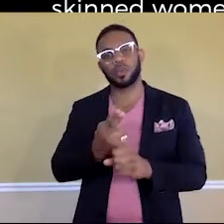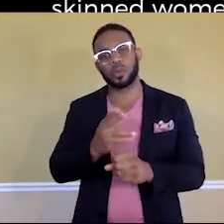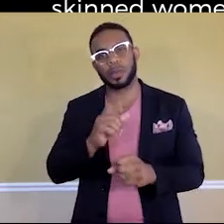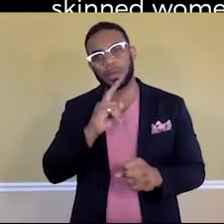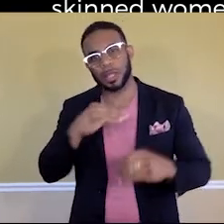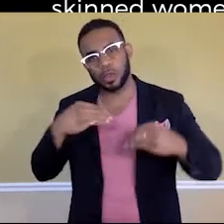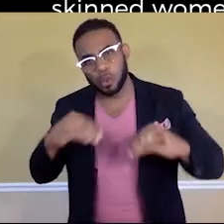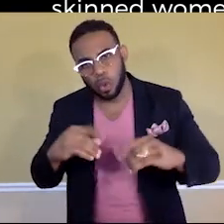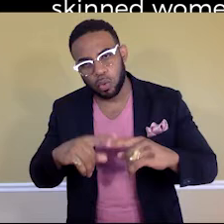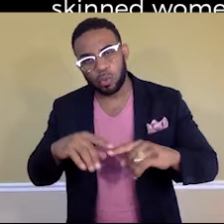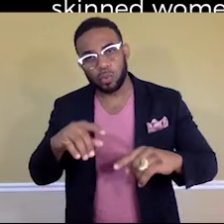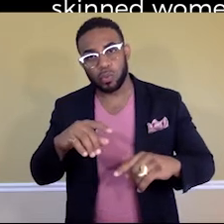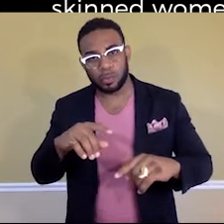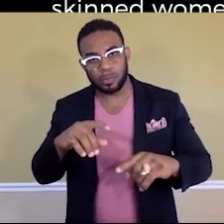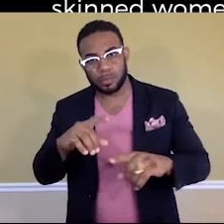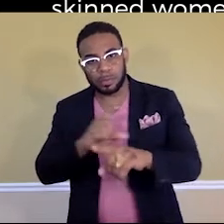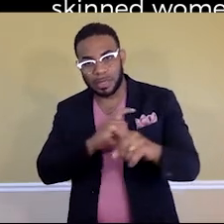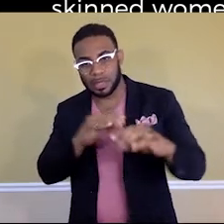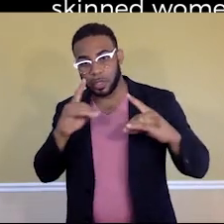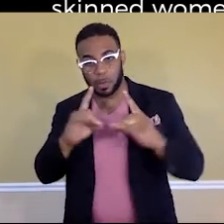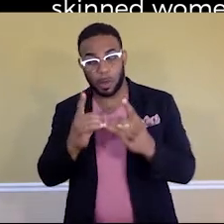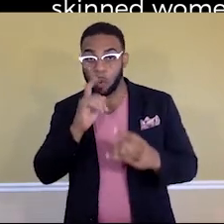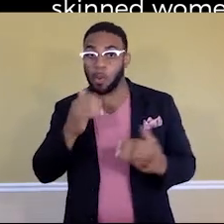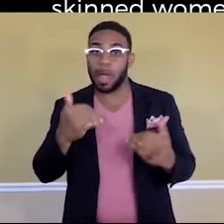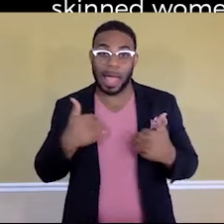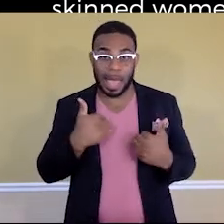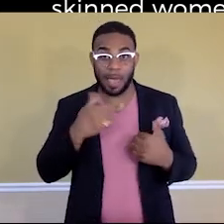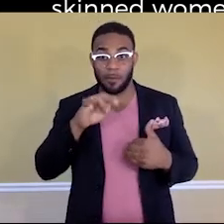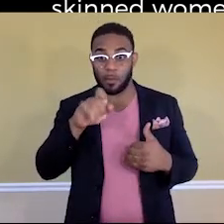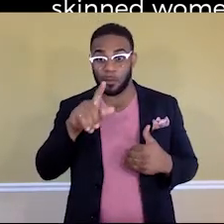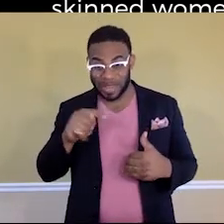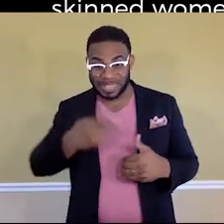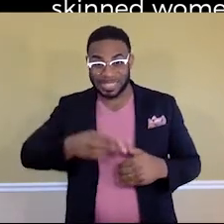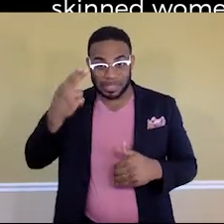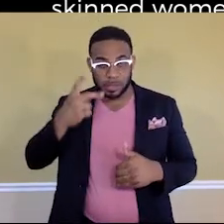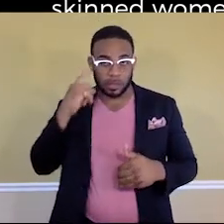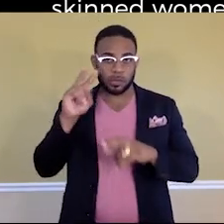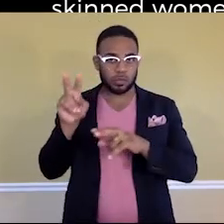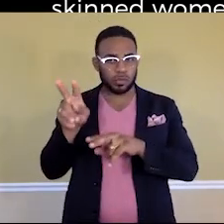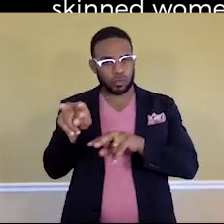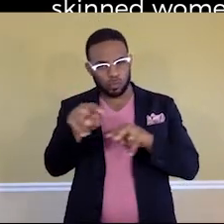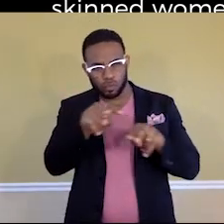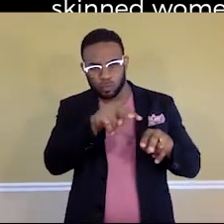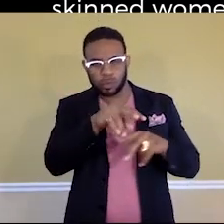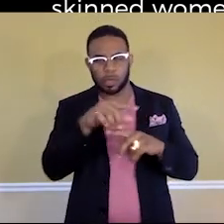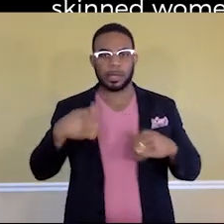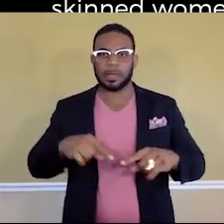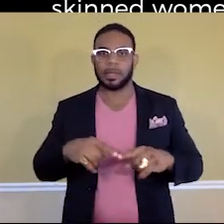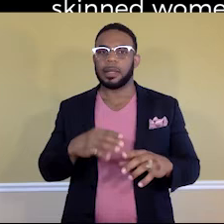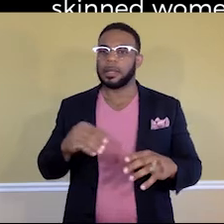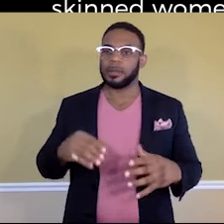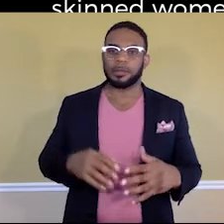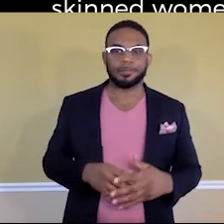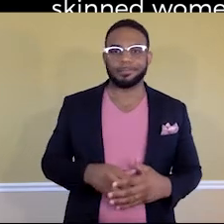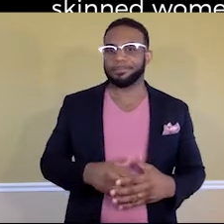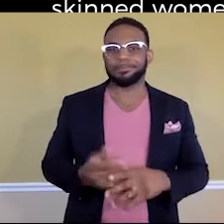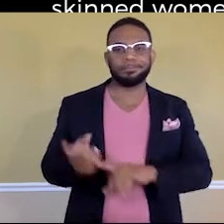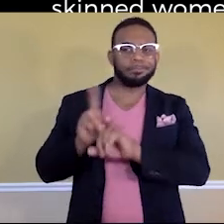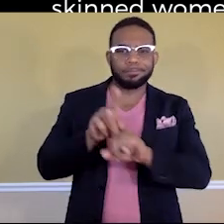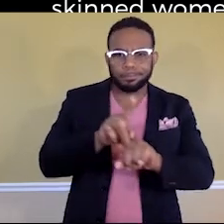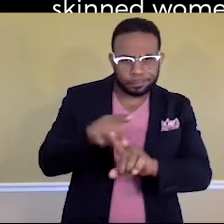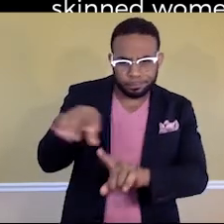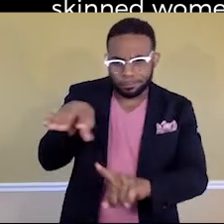and being sold to police departments who have this racist history of surveilling us and policing